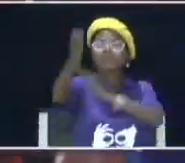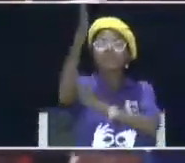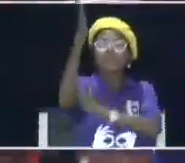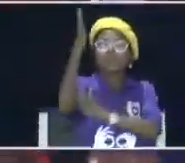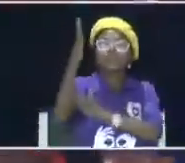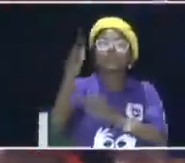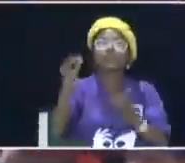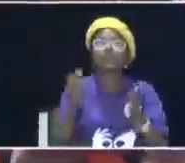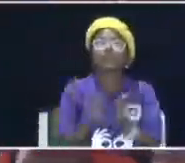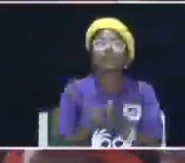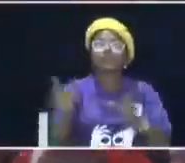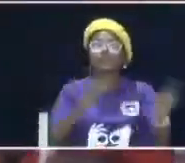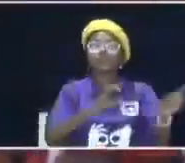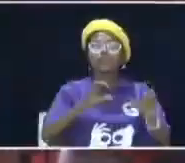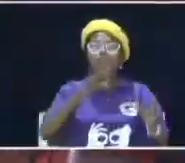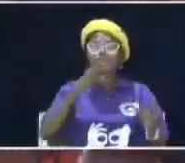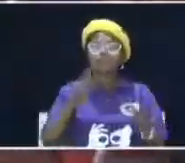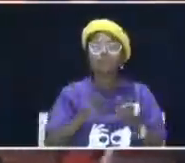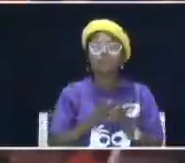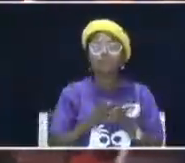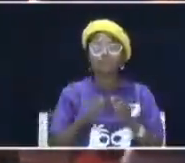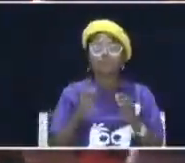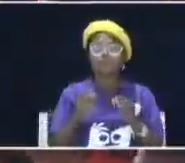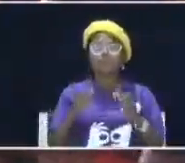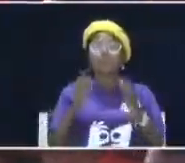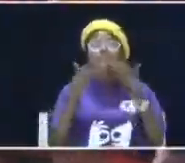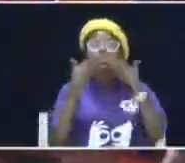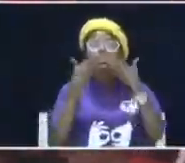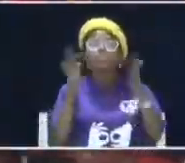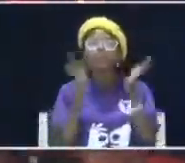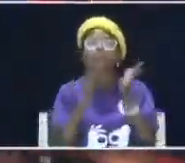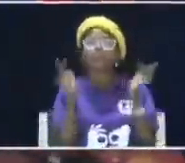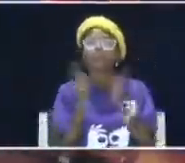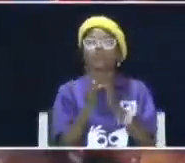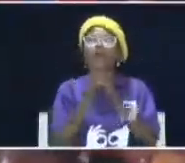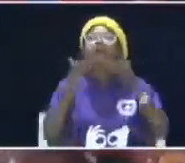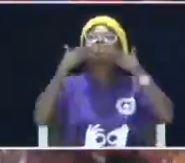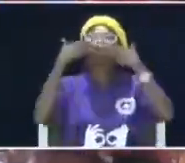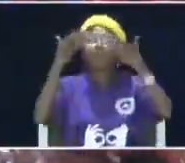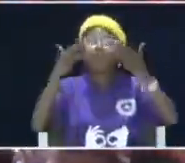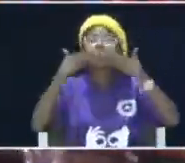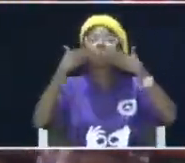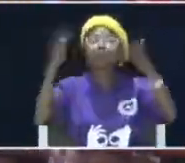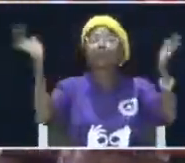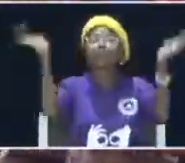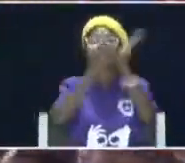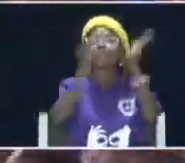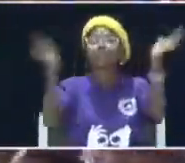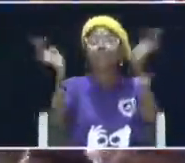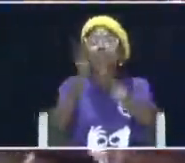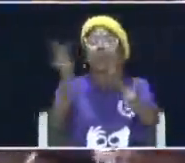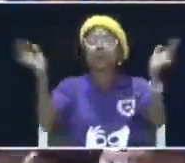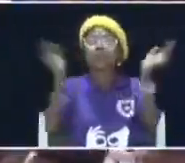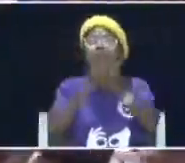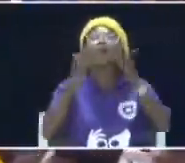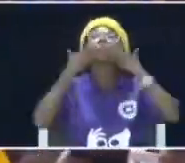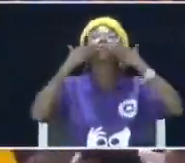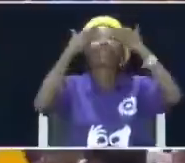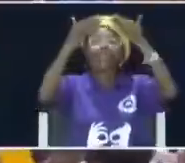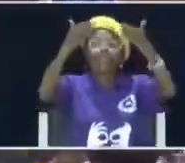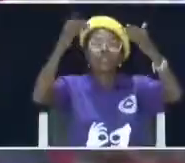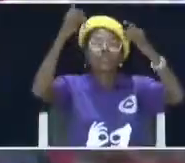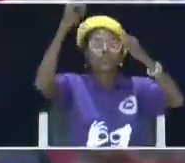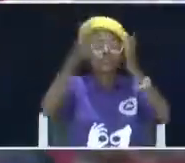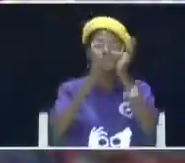wonders. Let's just shout, "Thank you, Jesus. Thank you, Jesus. Thank you,